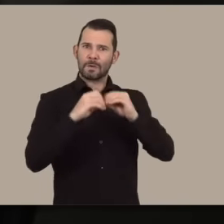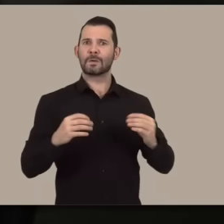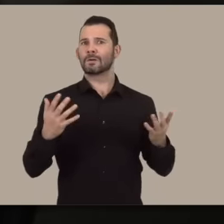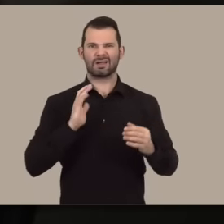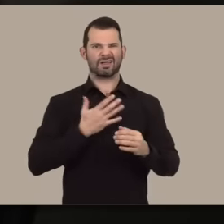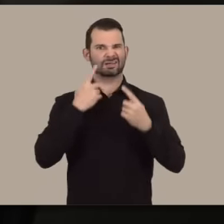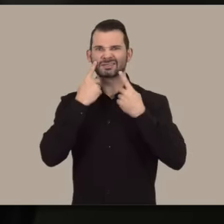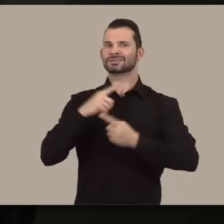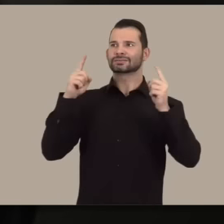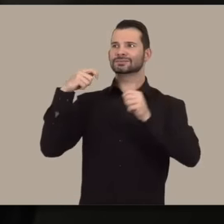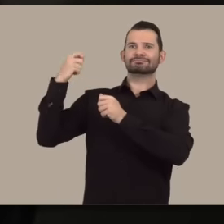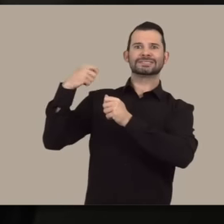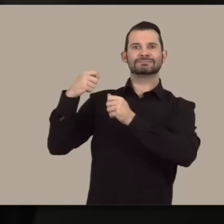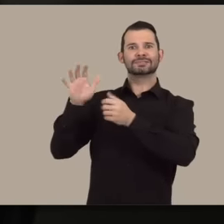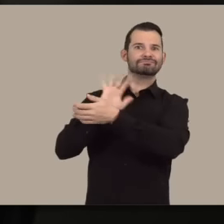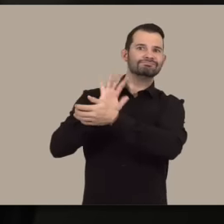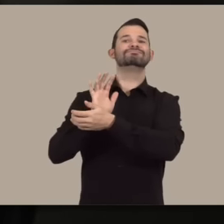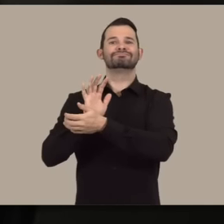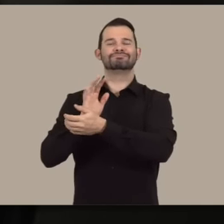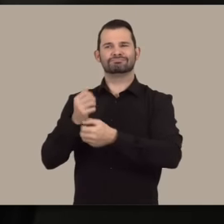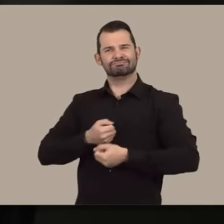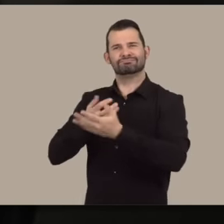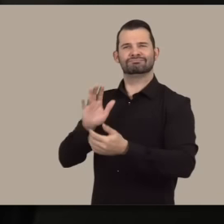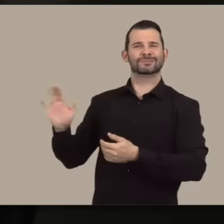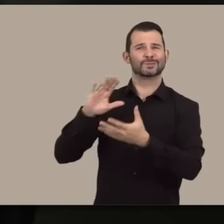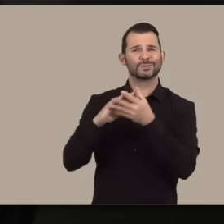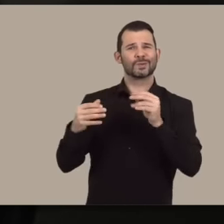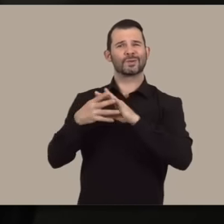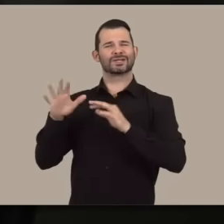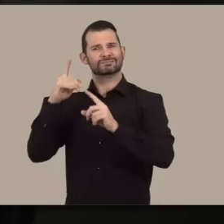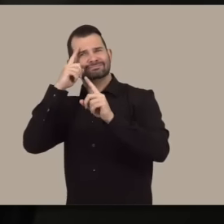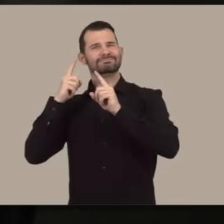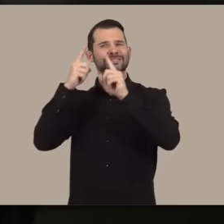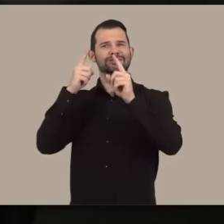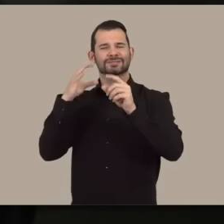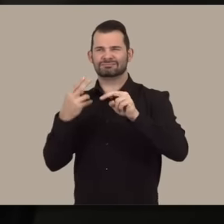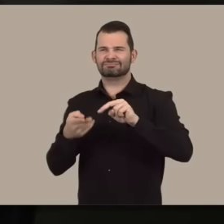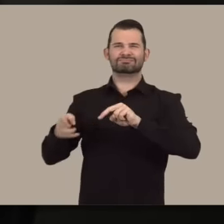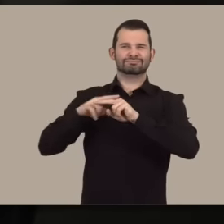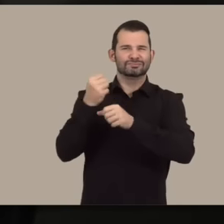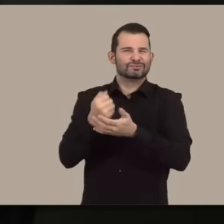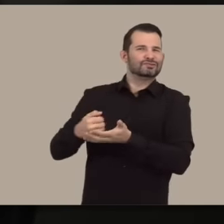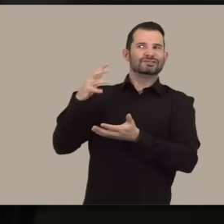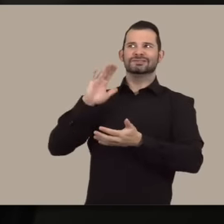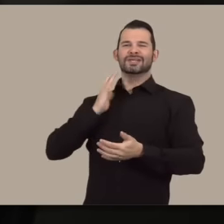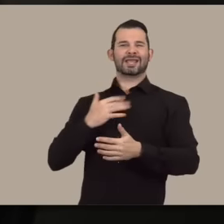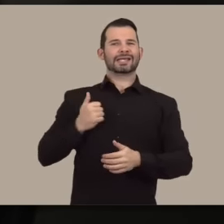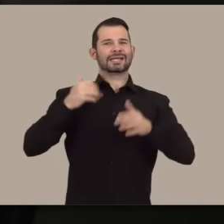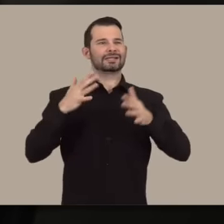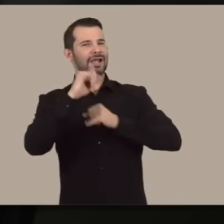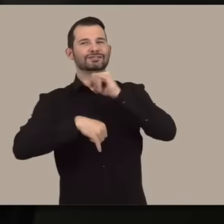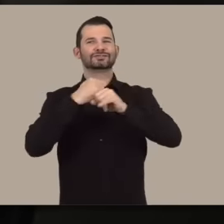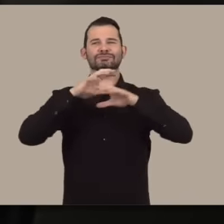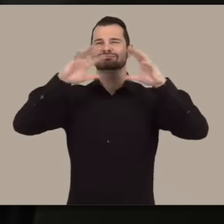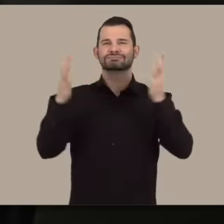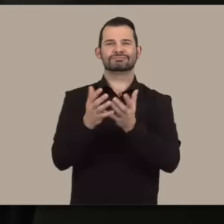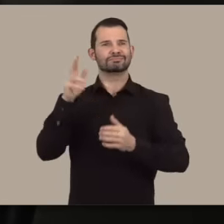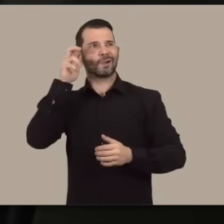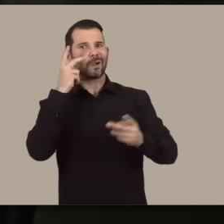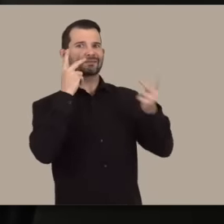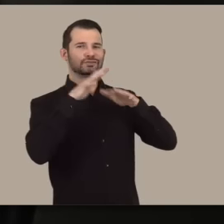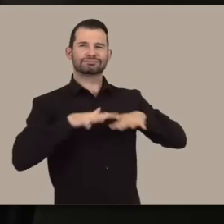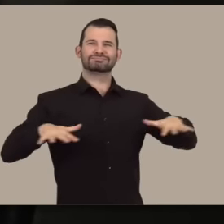contributing more and more to the success of our cinema, telling their stories and their ambitions and enriching our Canadian